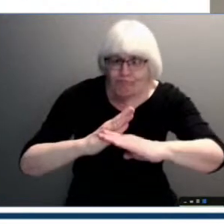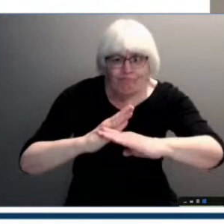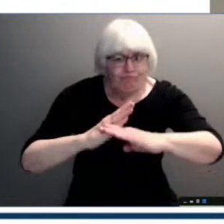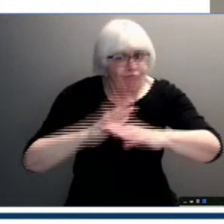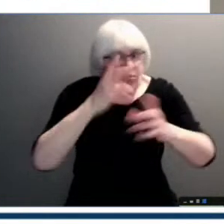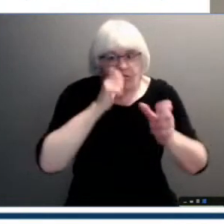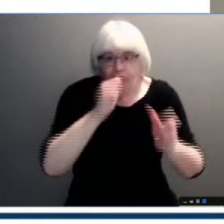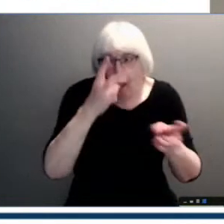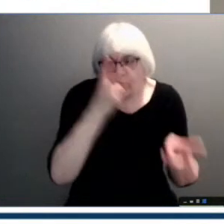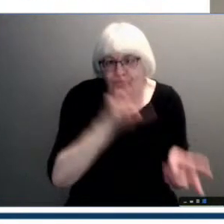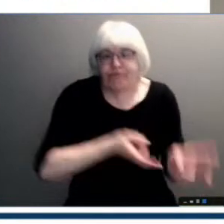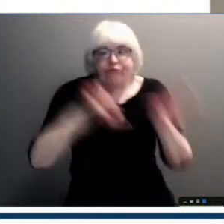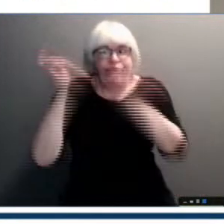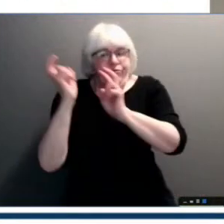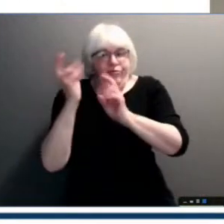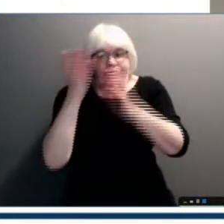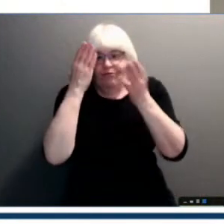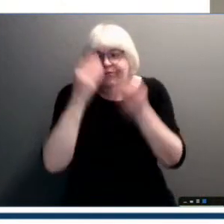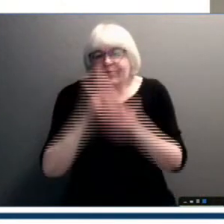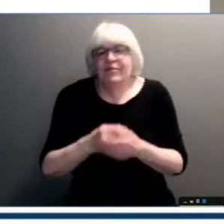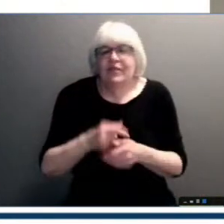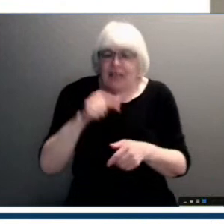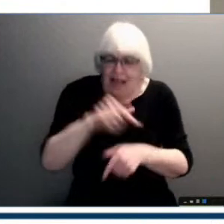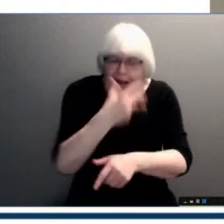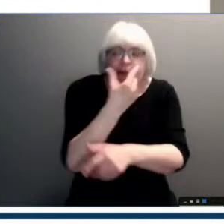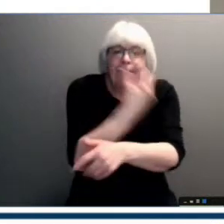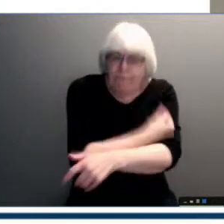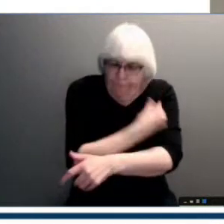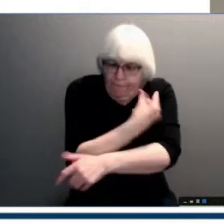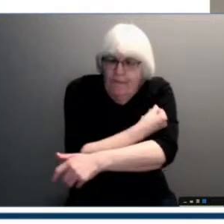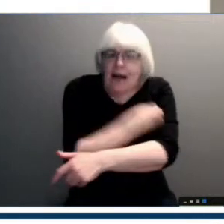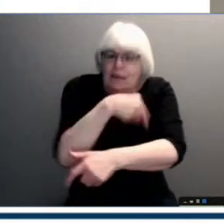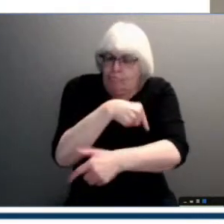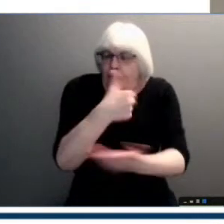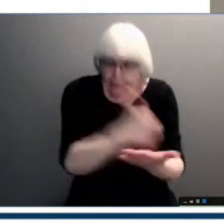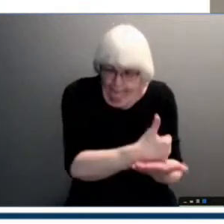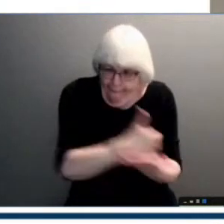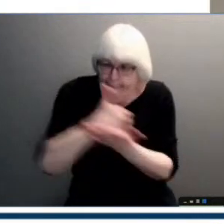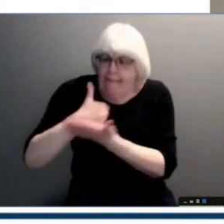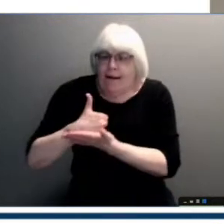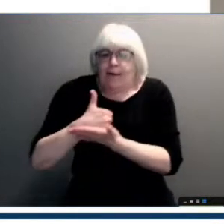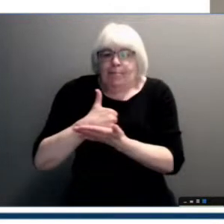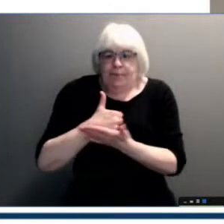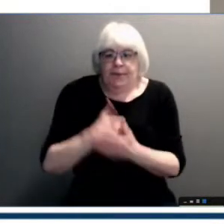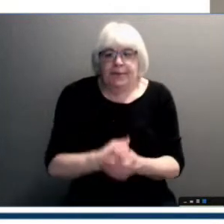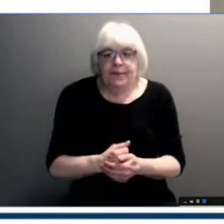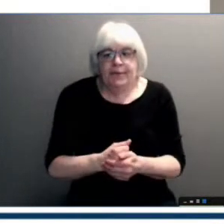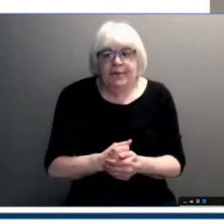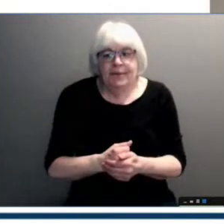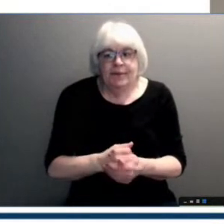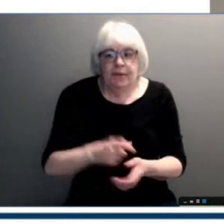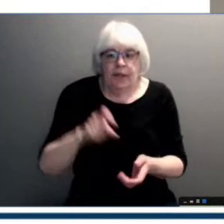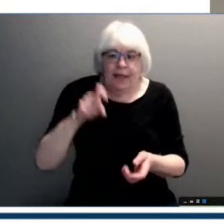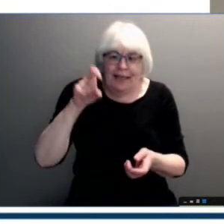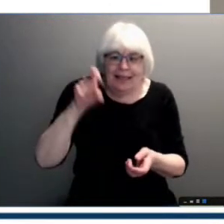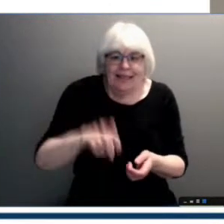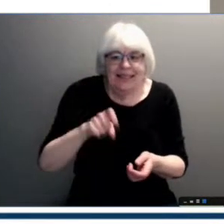protection. We also know that an additional dose is necessary for those who have conditions